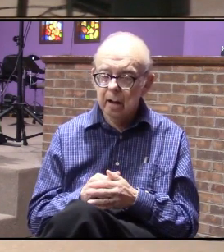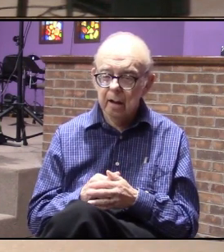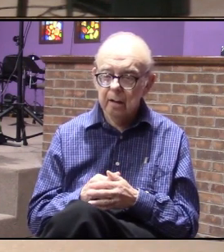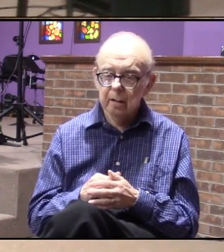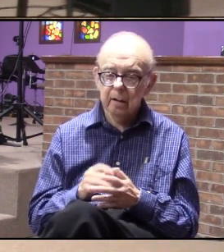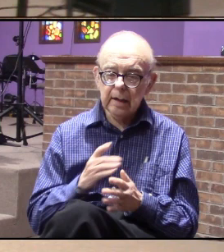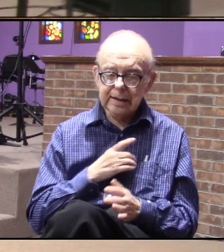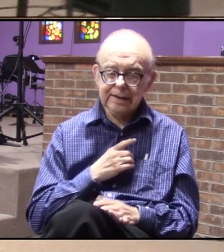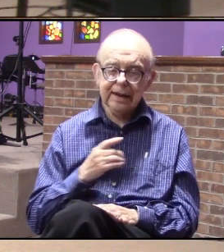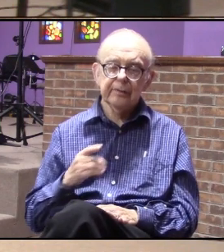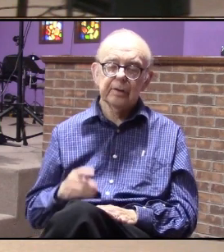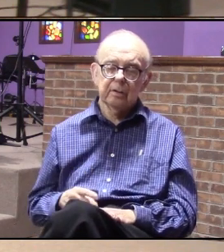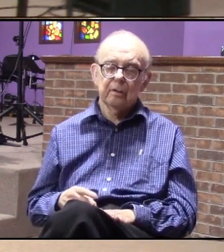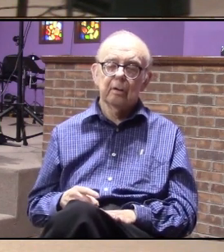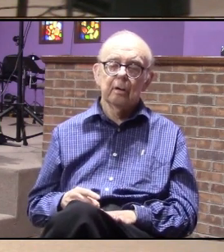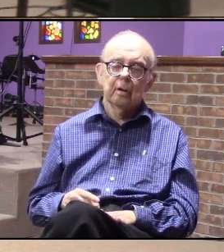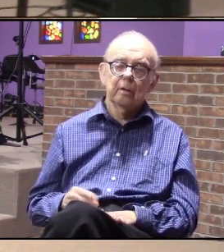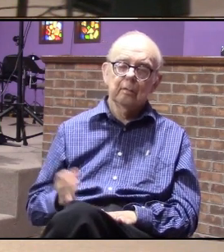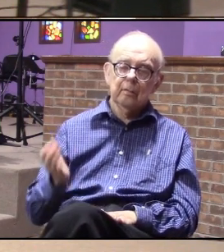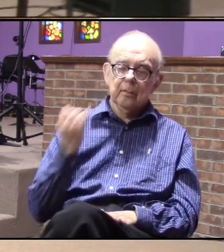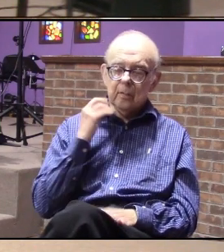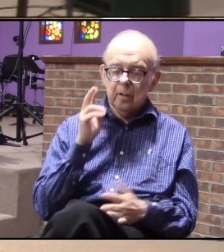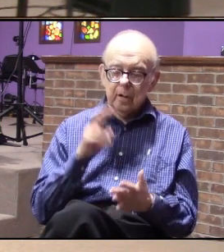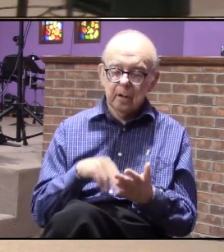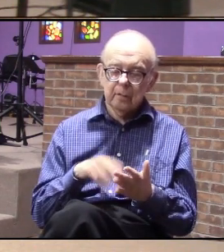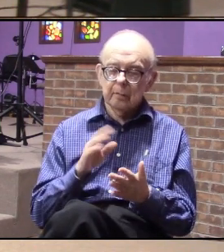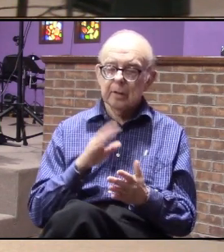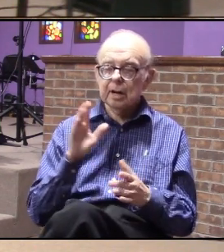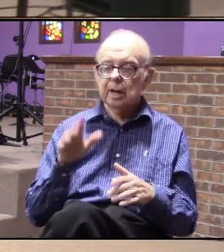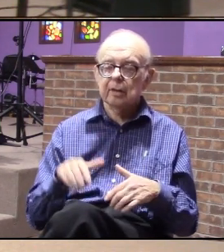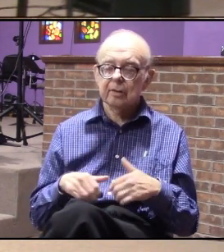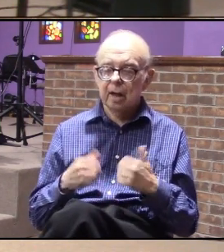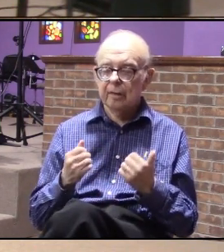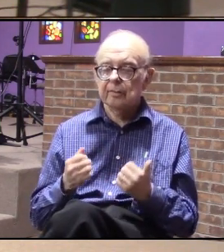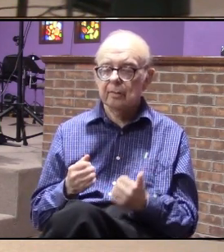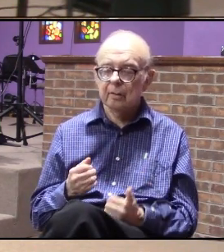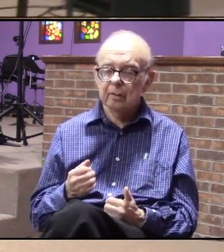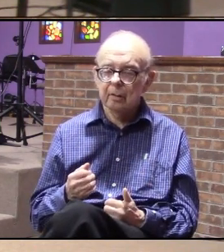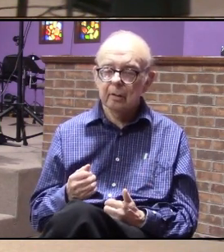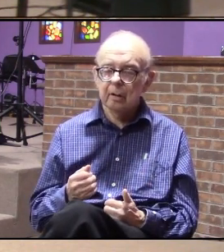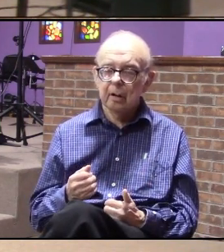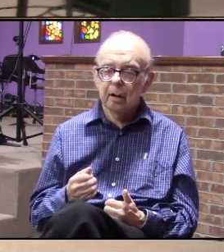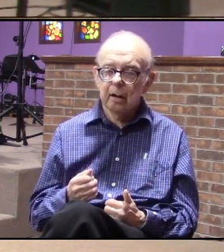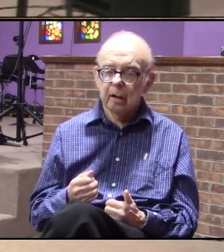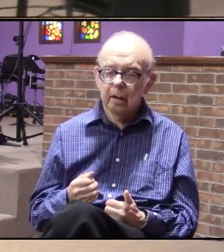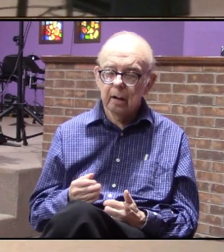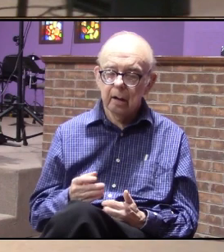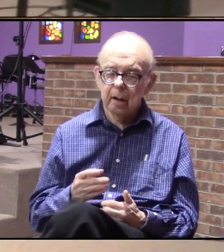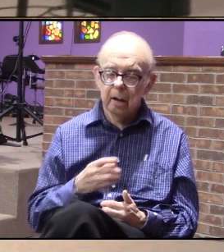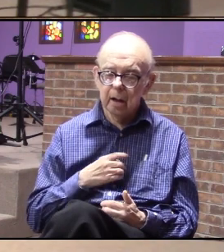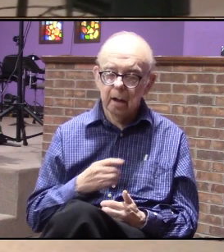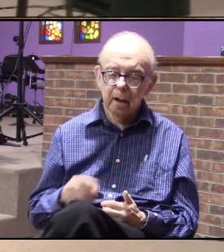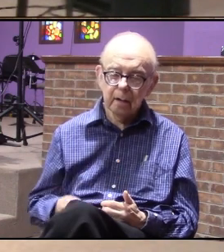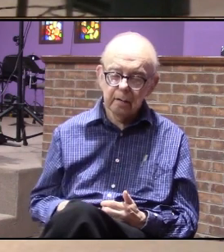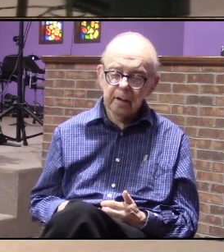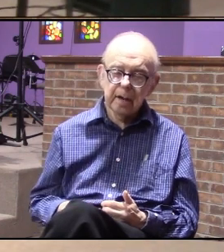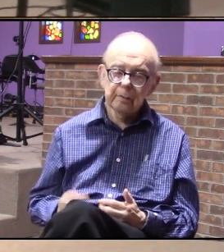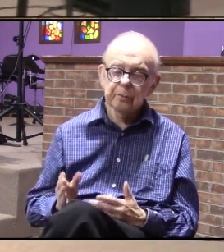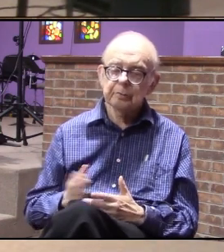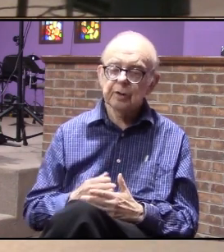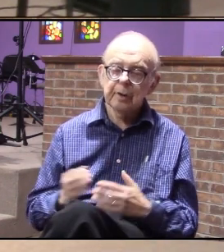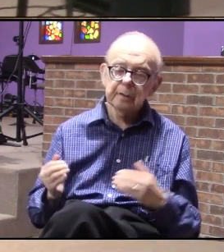David, if you go back and look at his life, he was running between